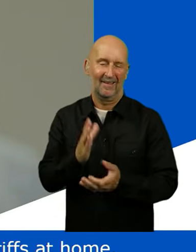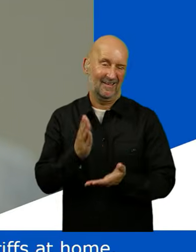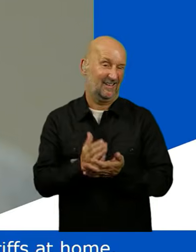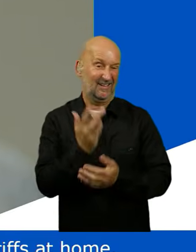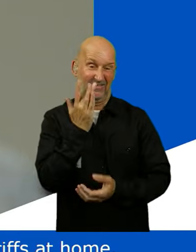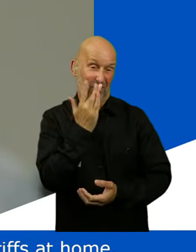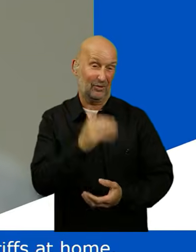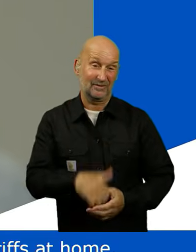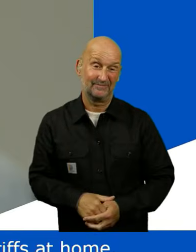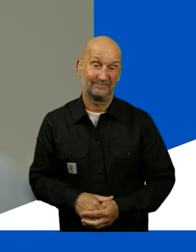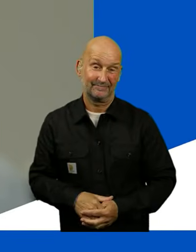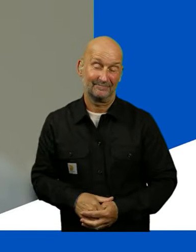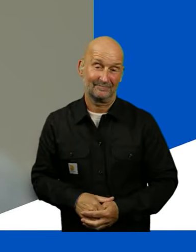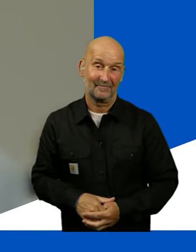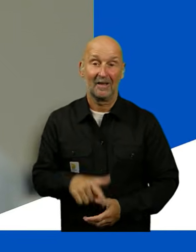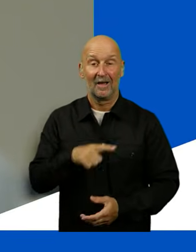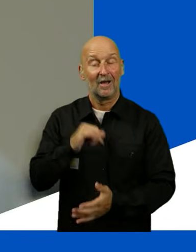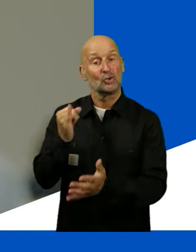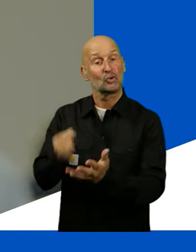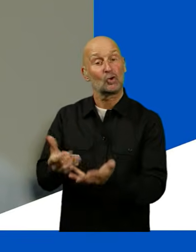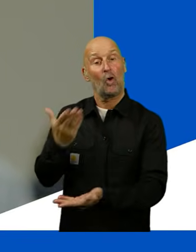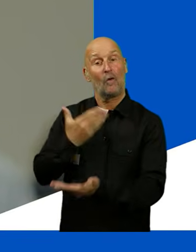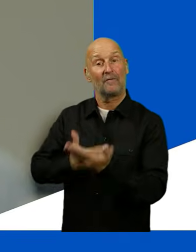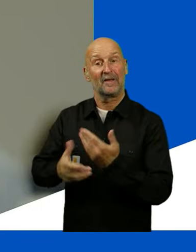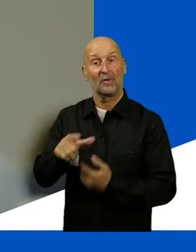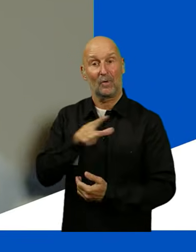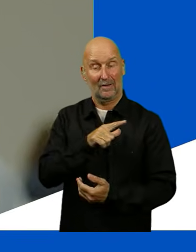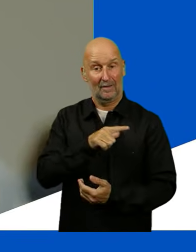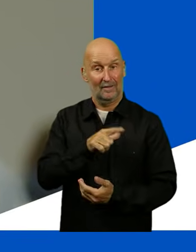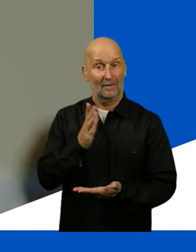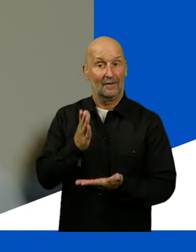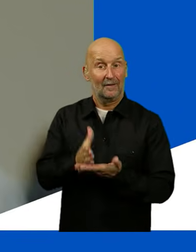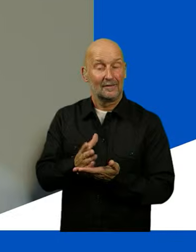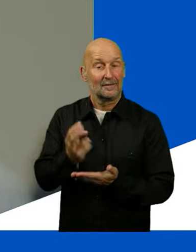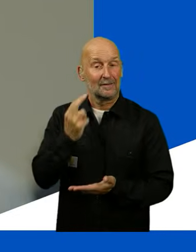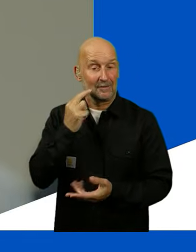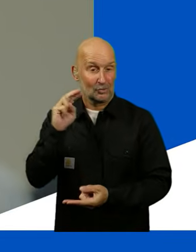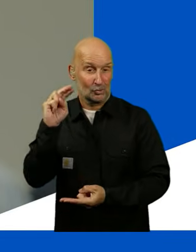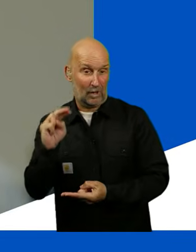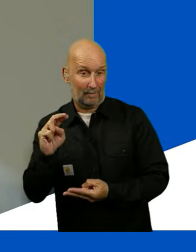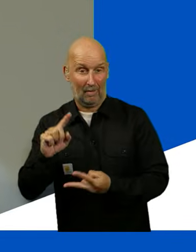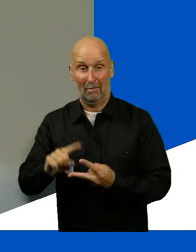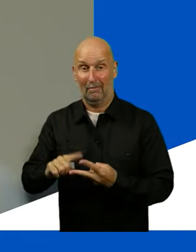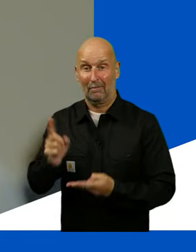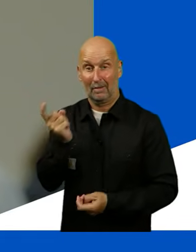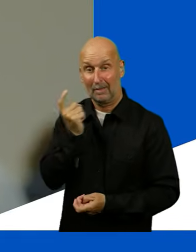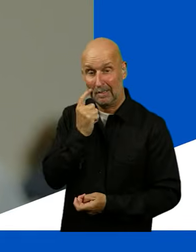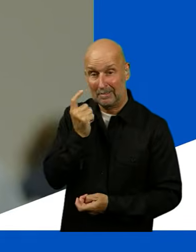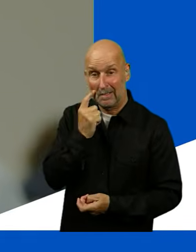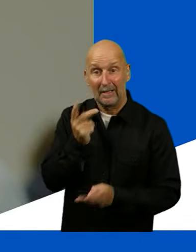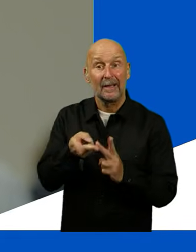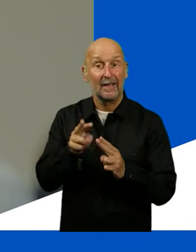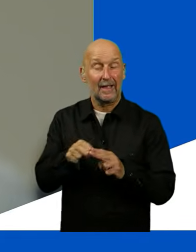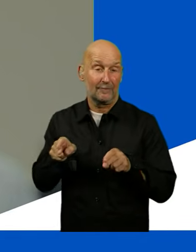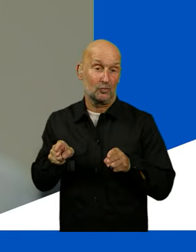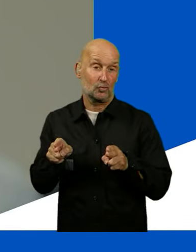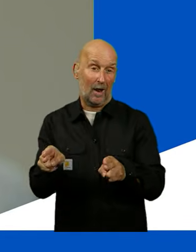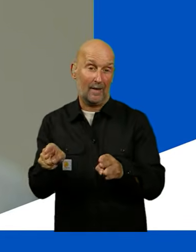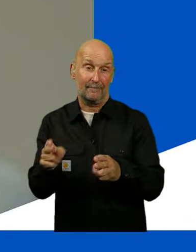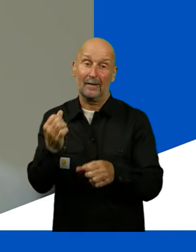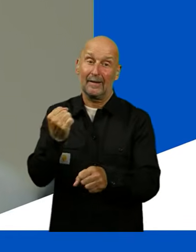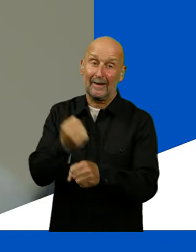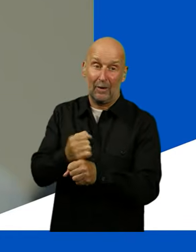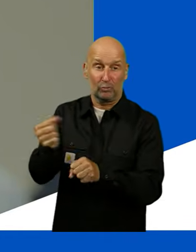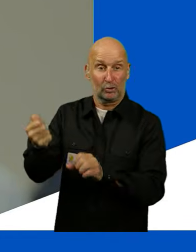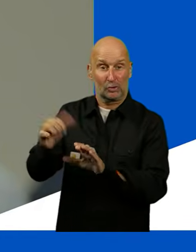false. As Sophie just said, it's a lot cheaper and a lot easier if you have a driveway or a garage and